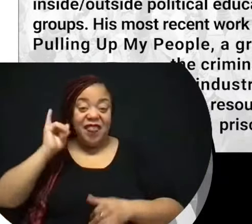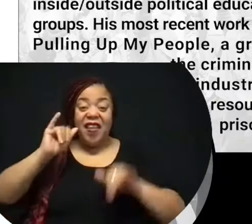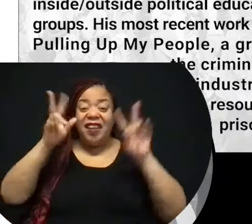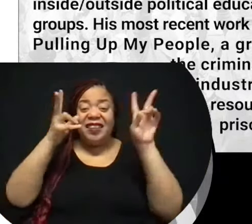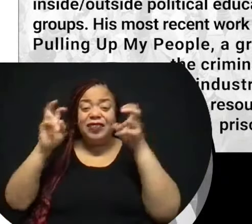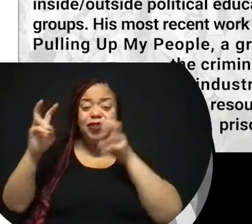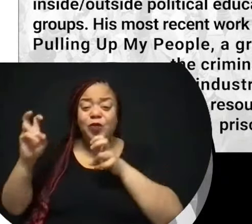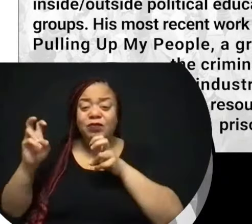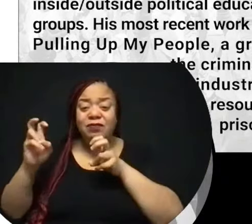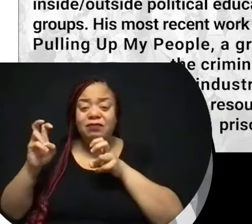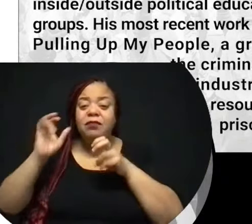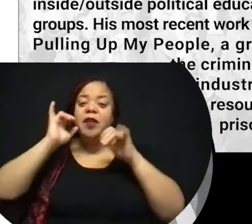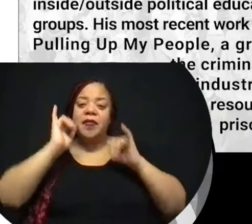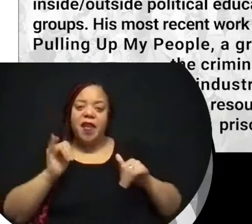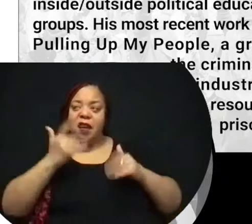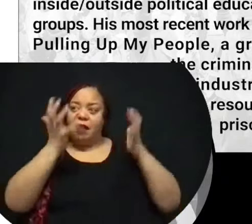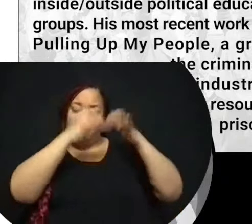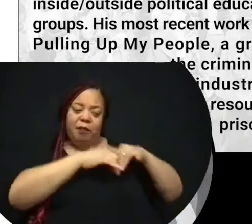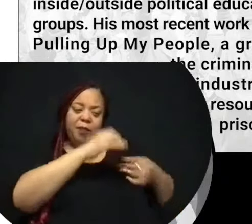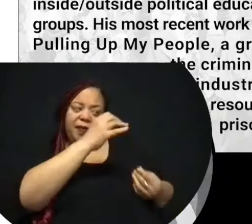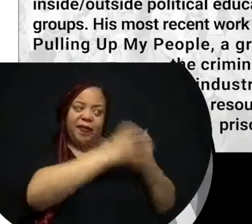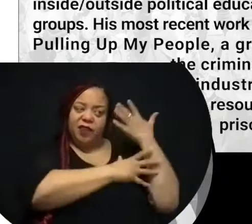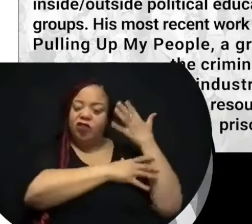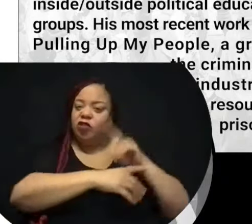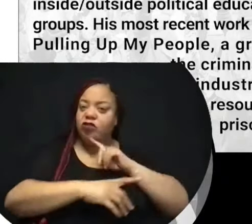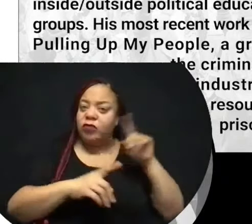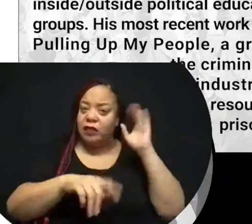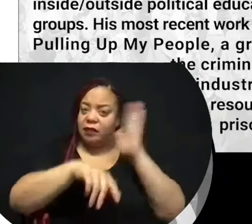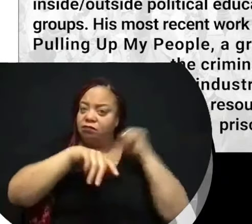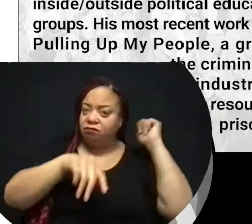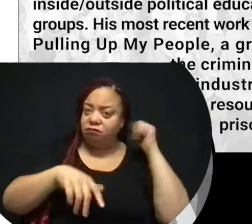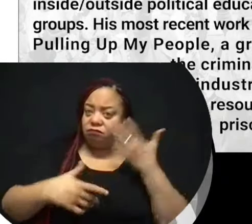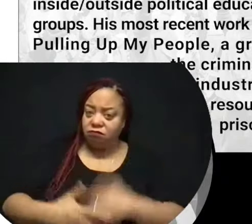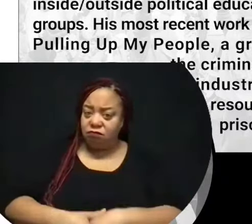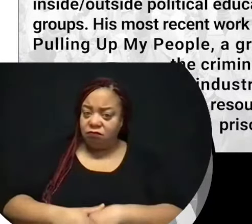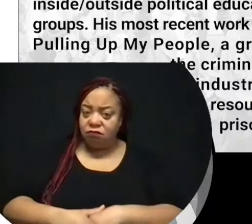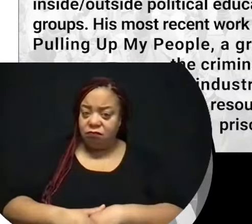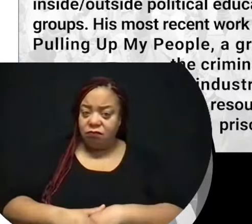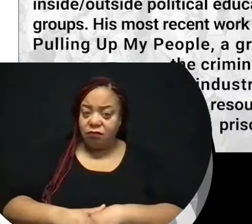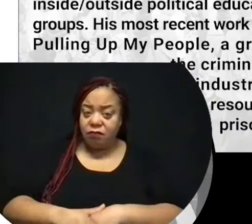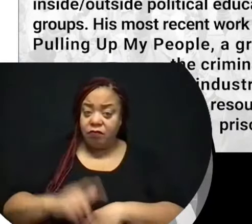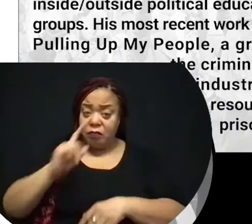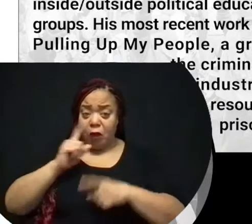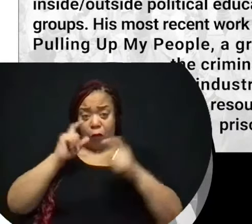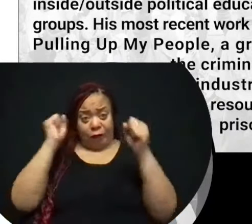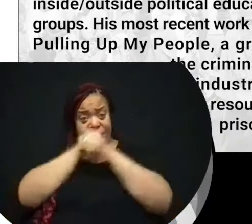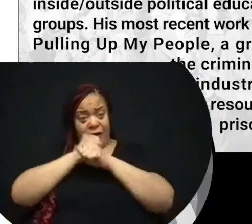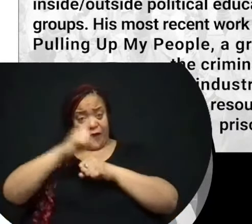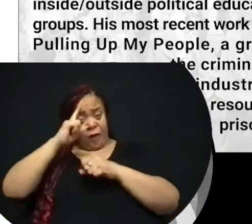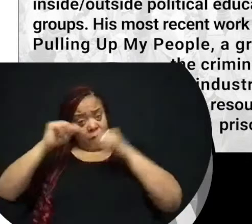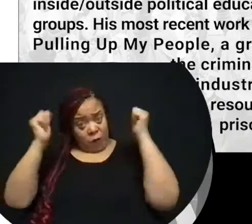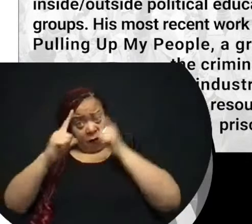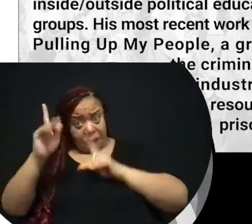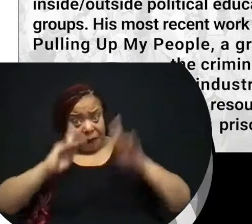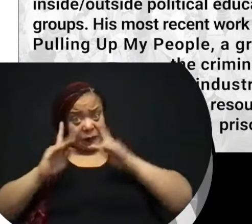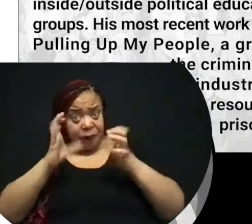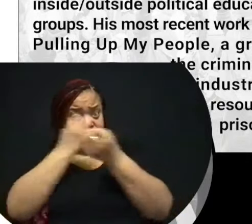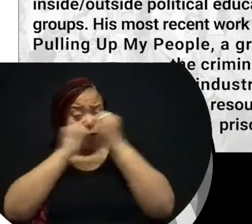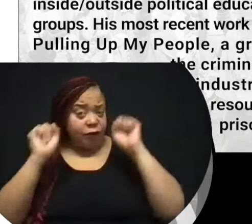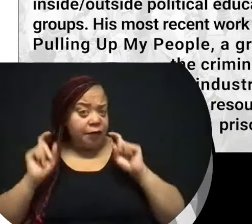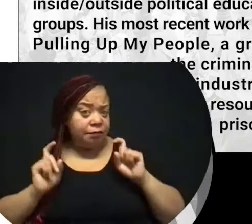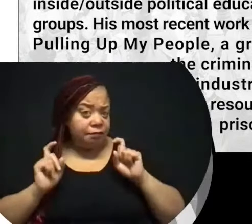So it's upon us to not only unite based on a shared sense of oppression, but